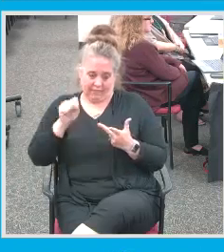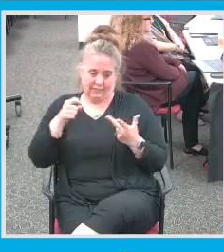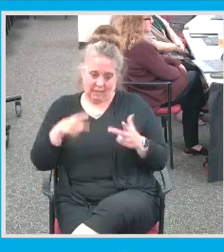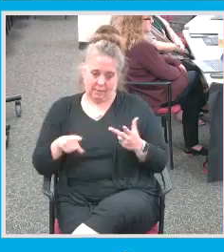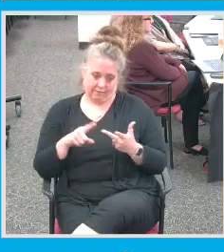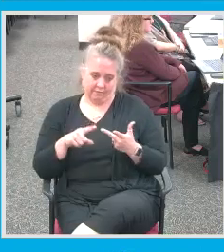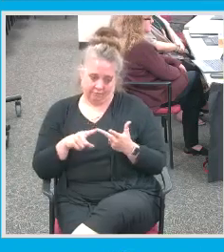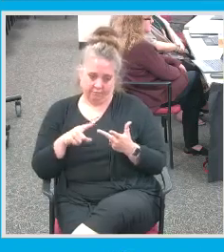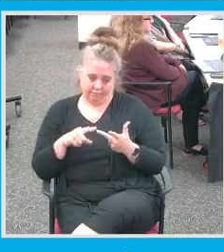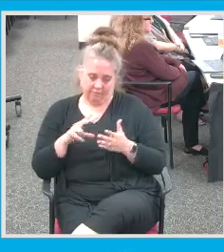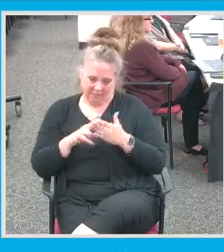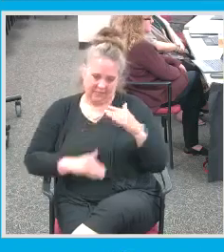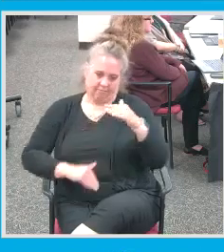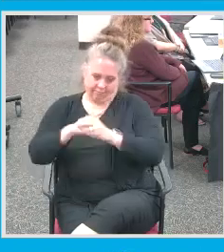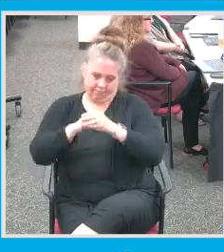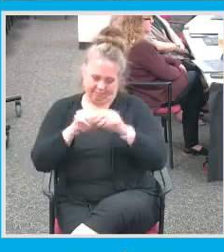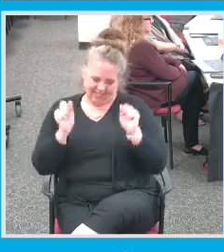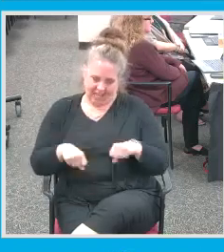is increased.